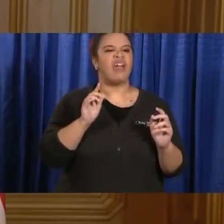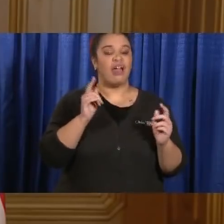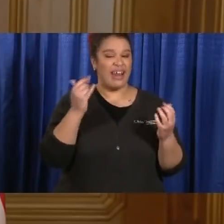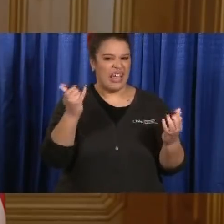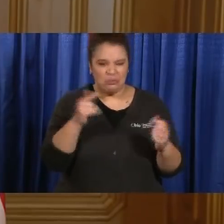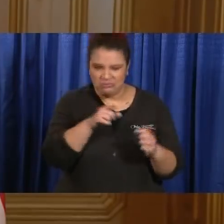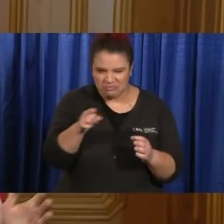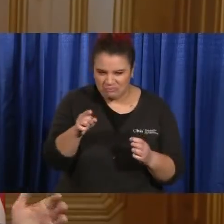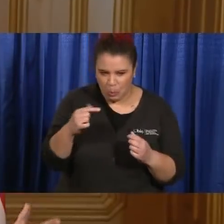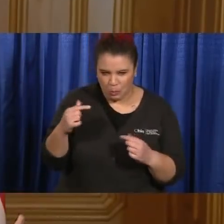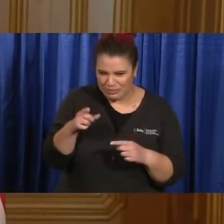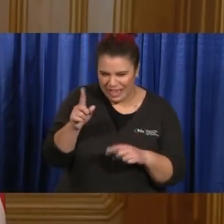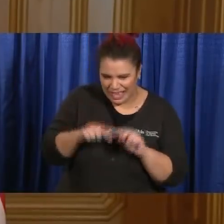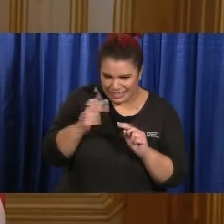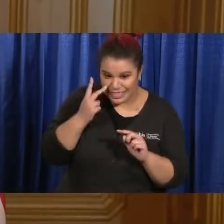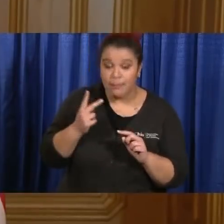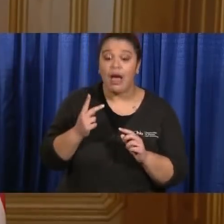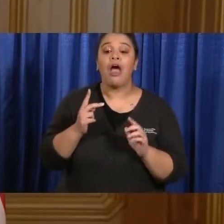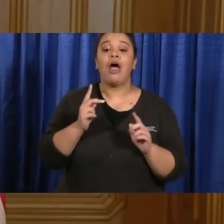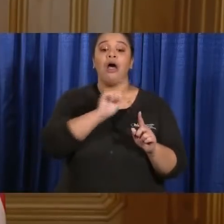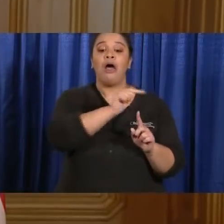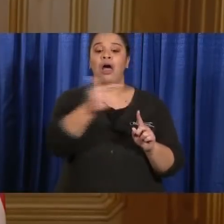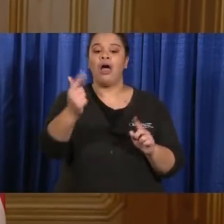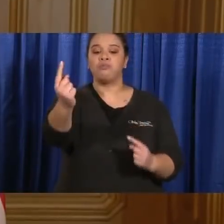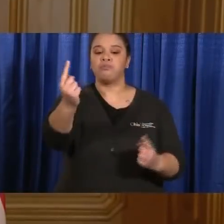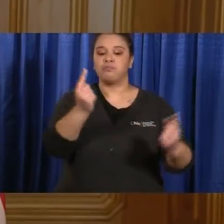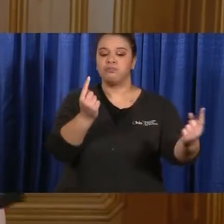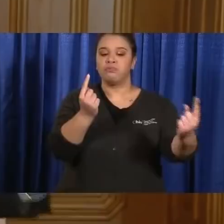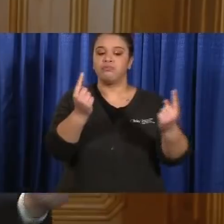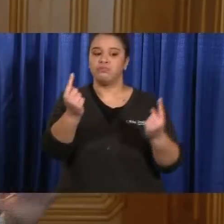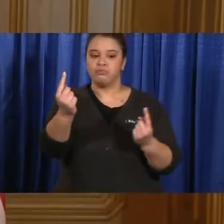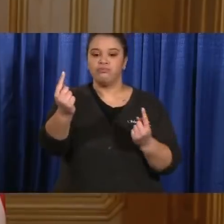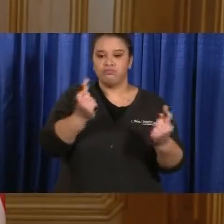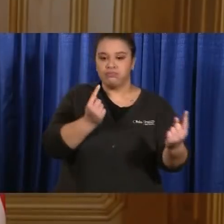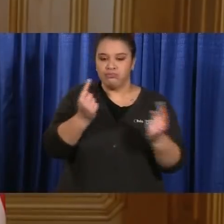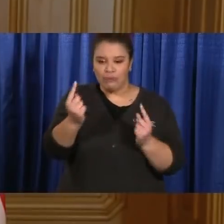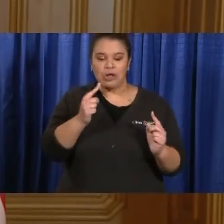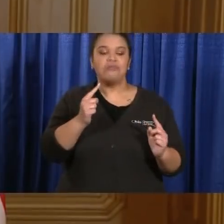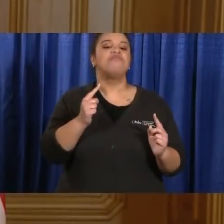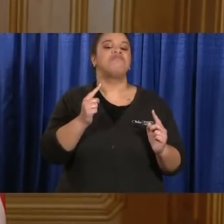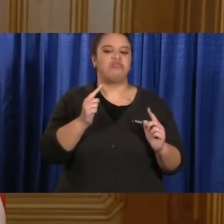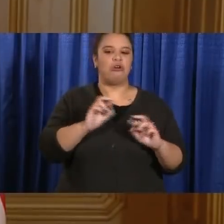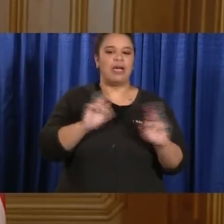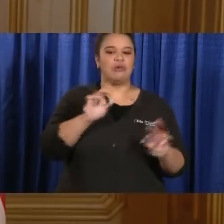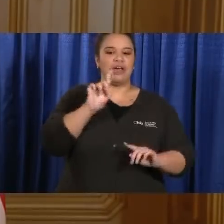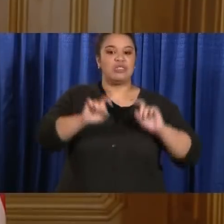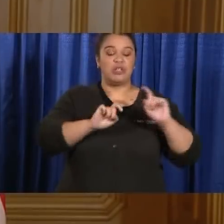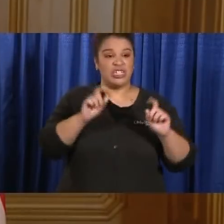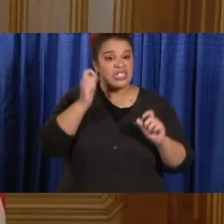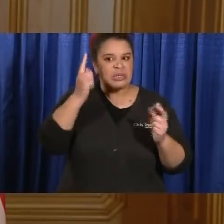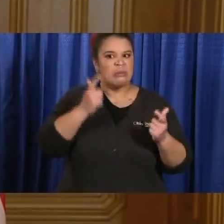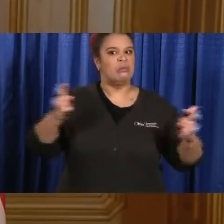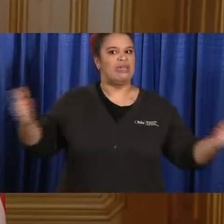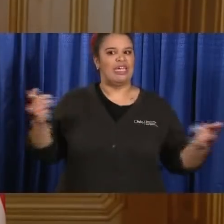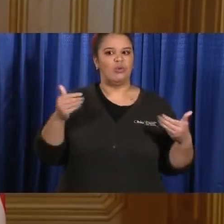a time, keeping their distance apart. They're really spread out and over a very big